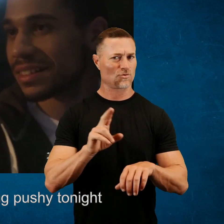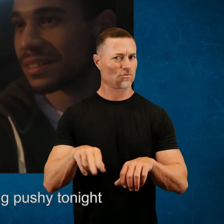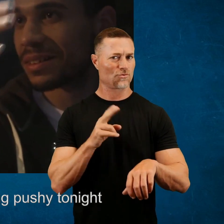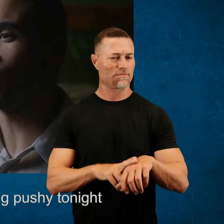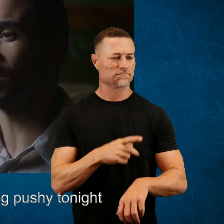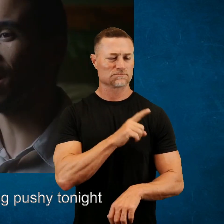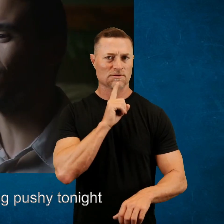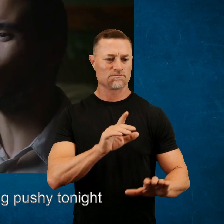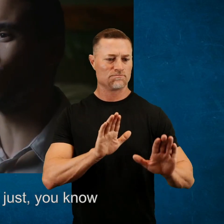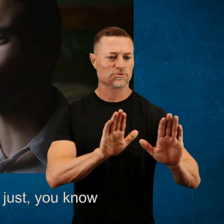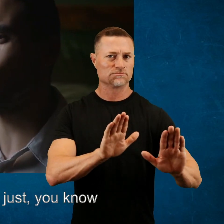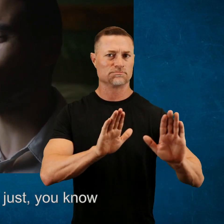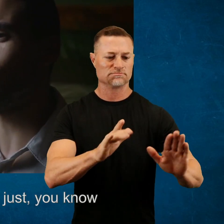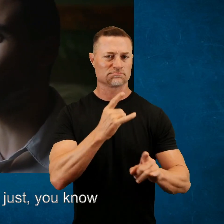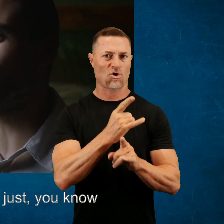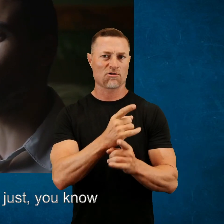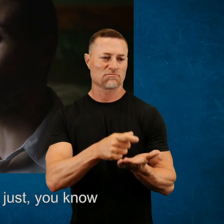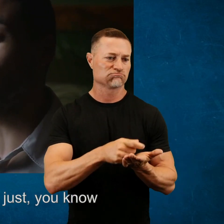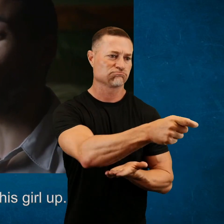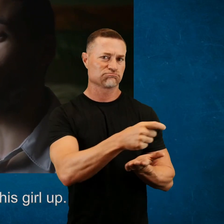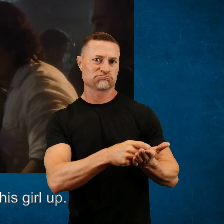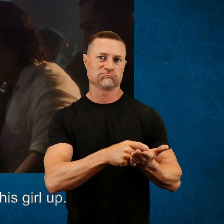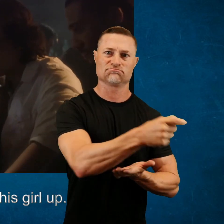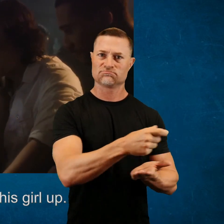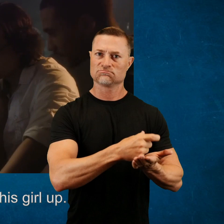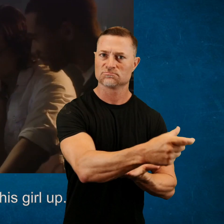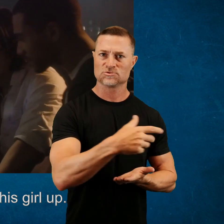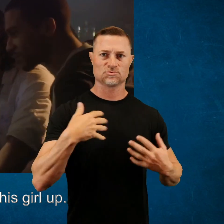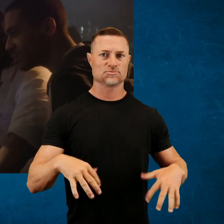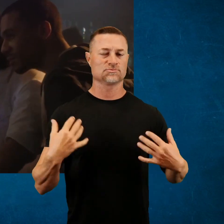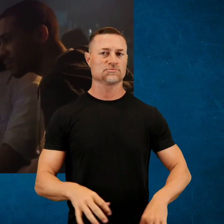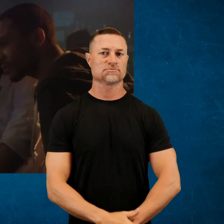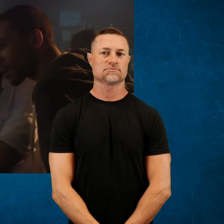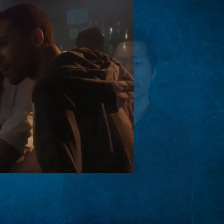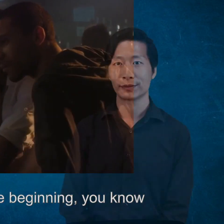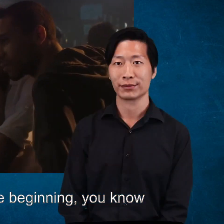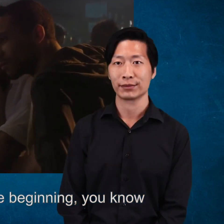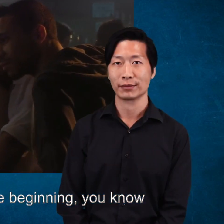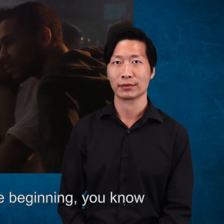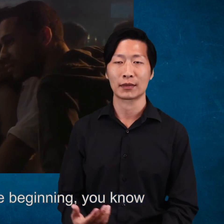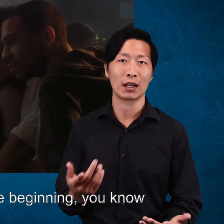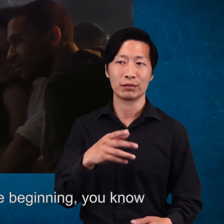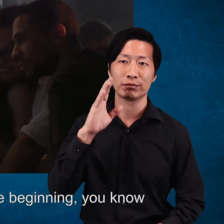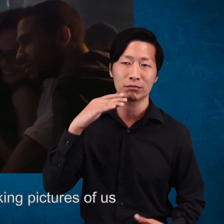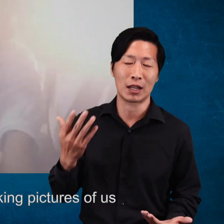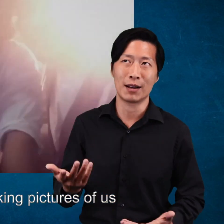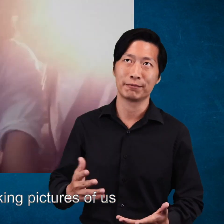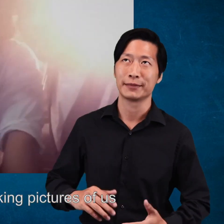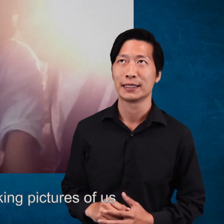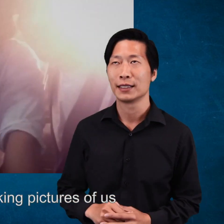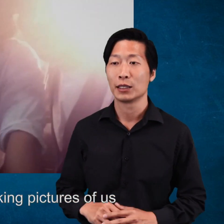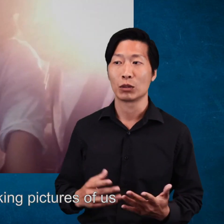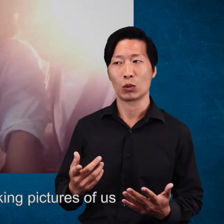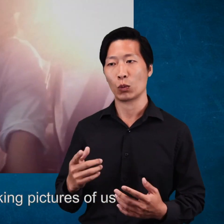really being pushy tonight, and he's really just, you know, liquoring this girl up. I mean, in the beginning, you know, when